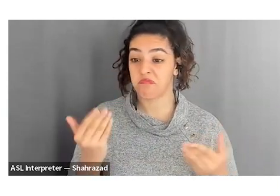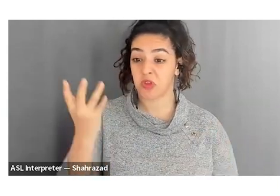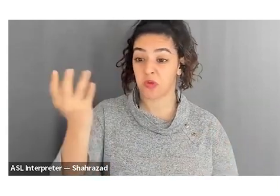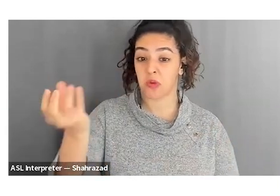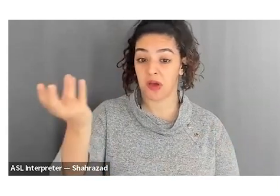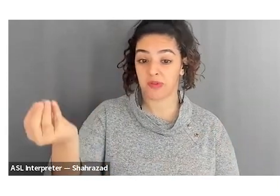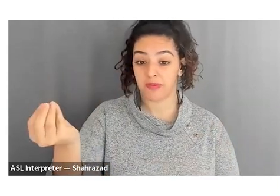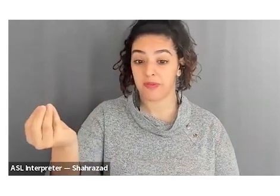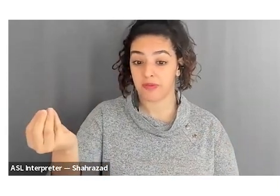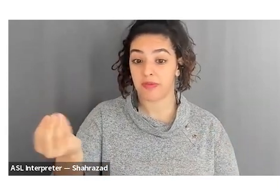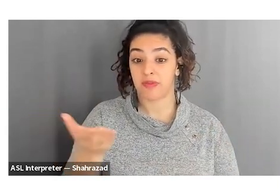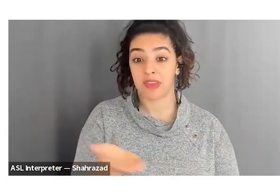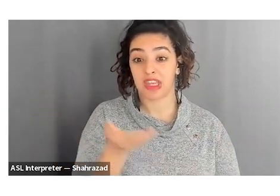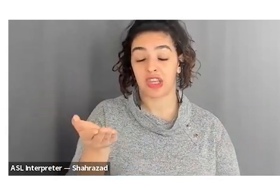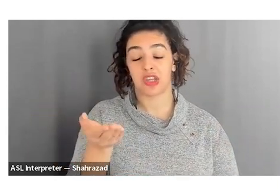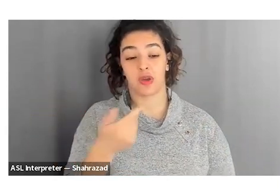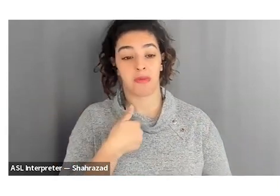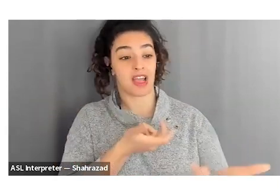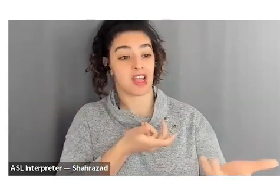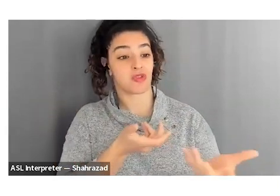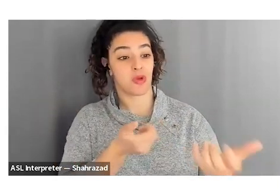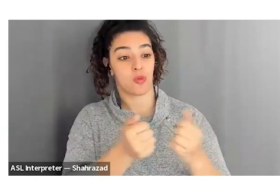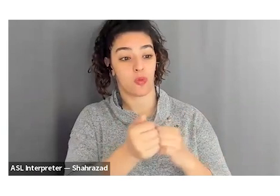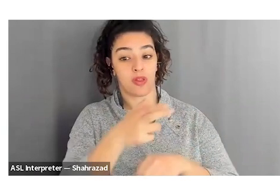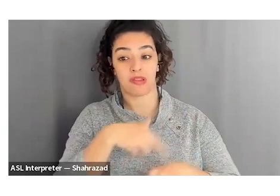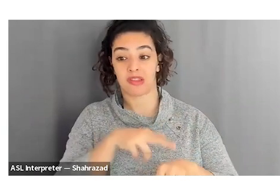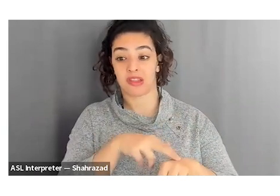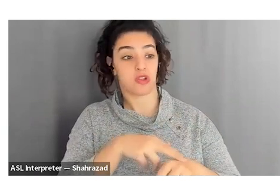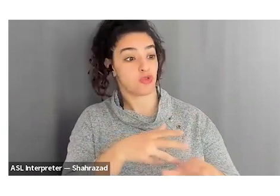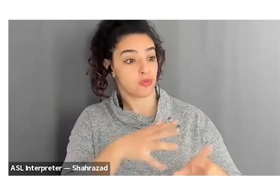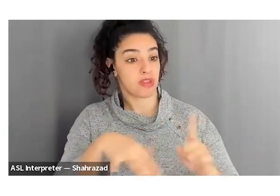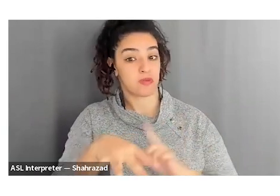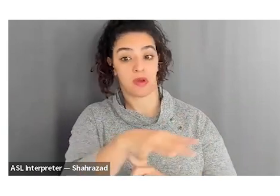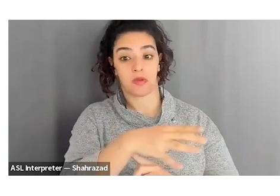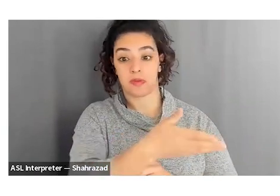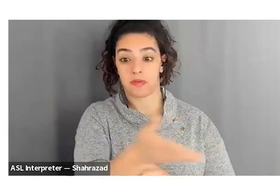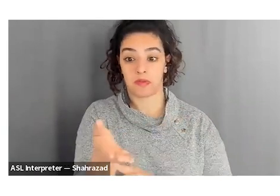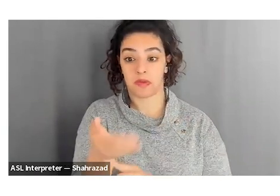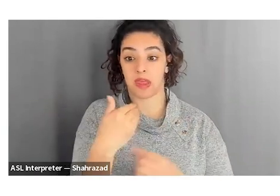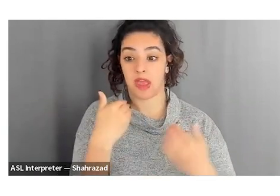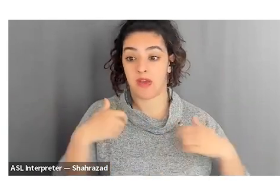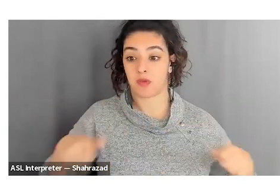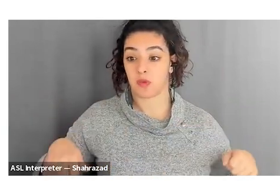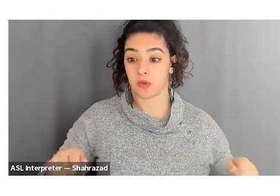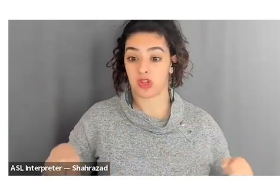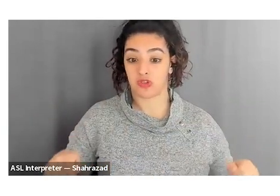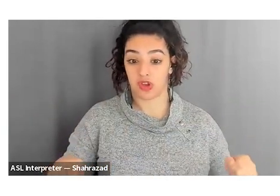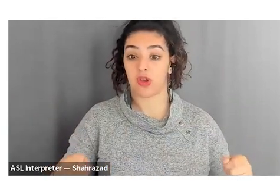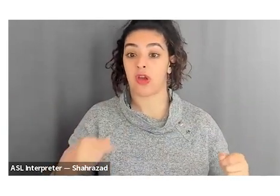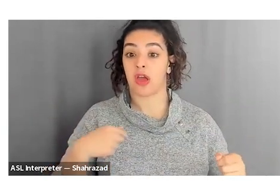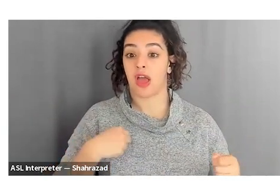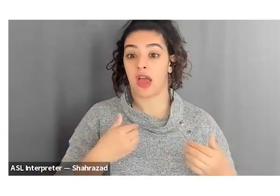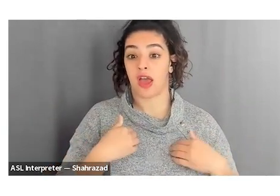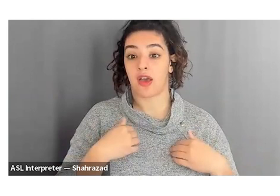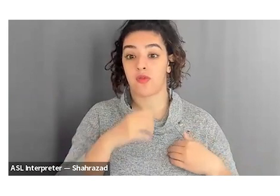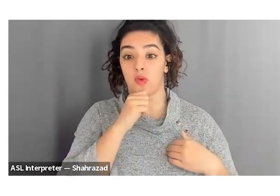some healing from nature. And so here I'm just laying back in reclining in my power wheelchair. I'm wearing orange sunglasses,